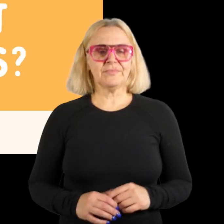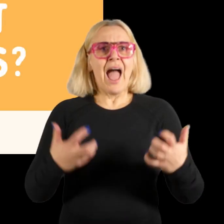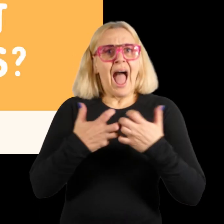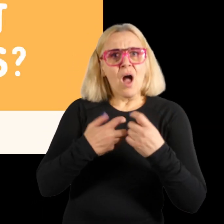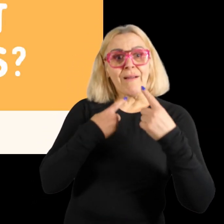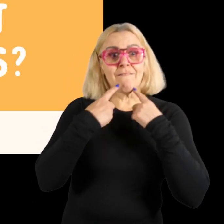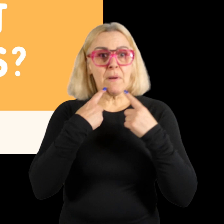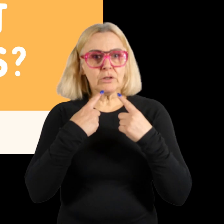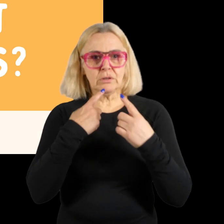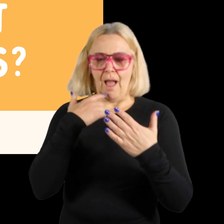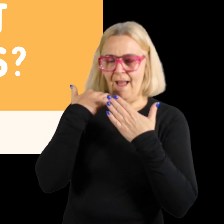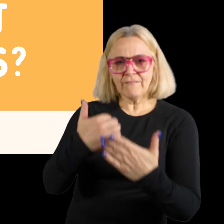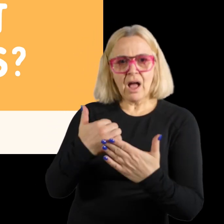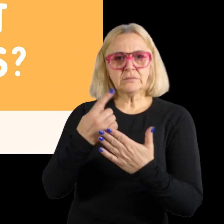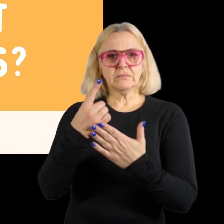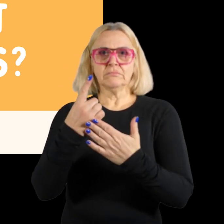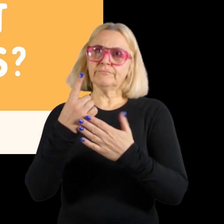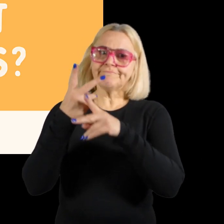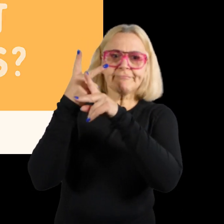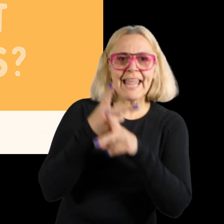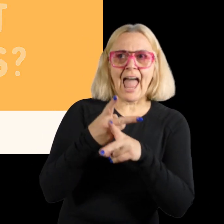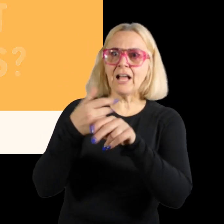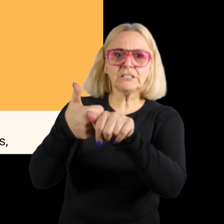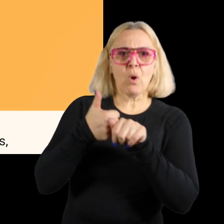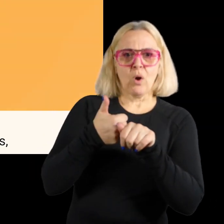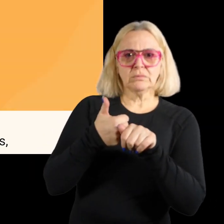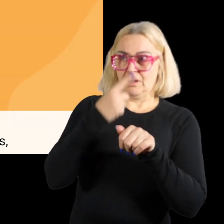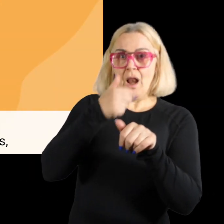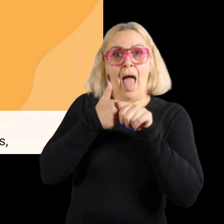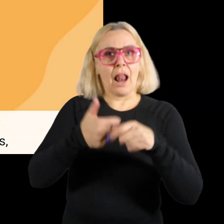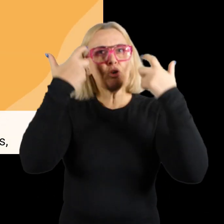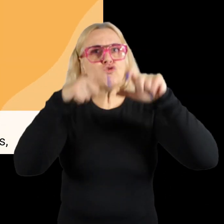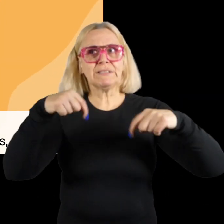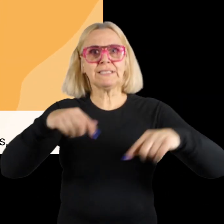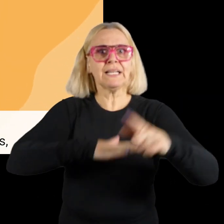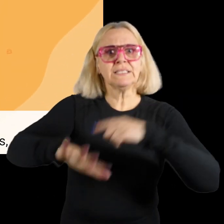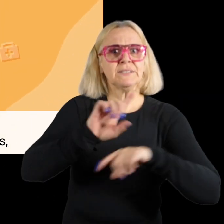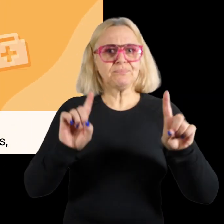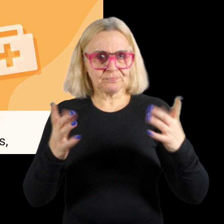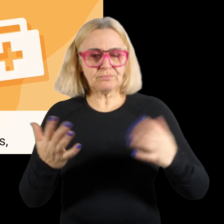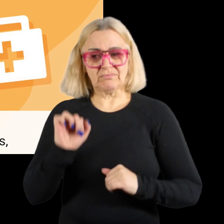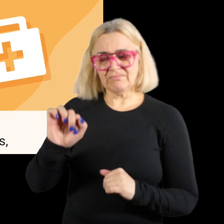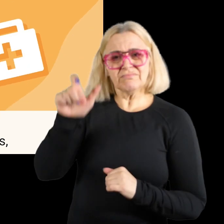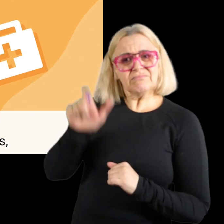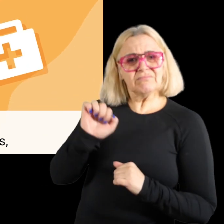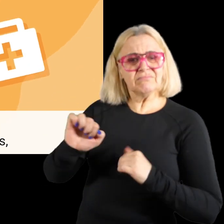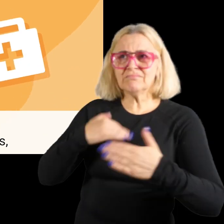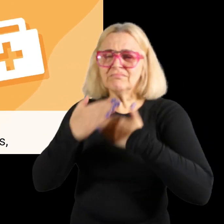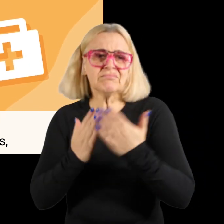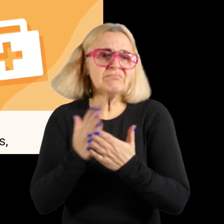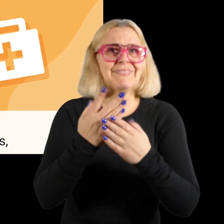How information and advice about care and support can help residents. A person's journey navigating through care and support can